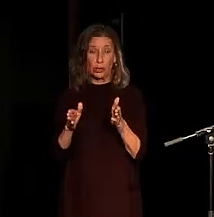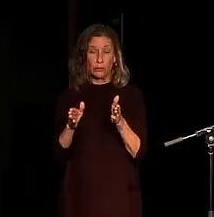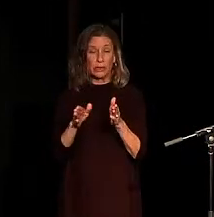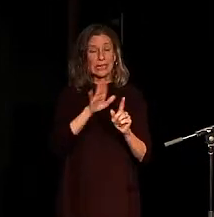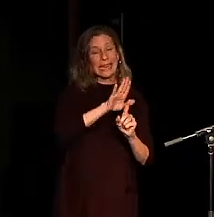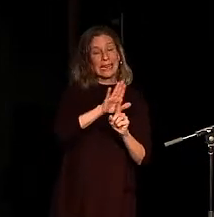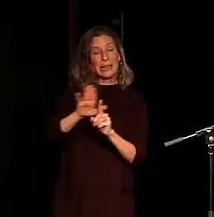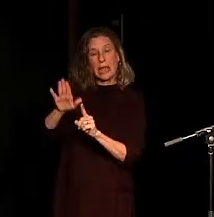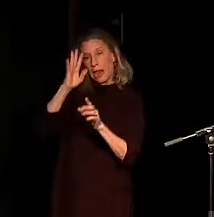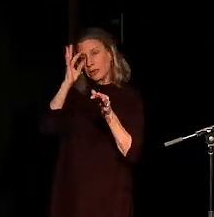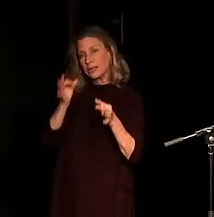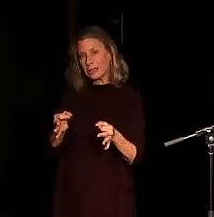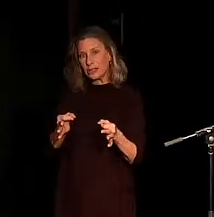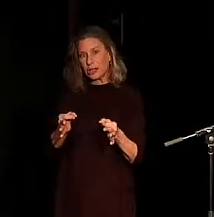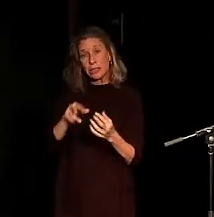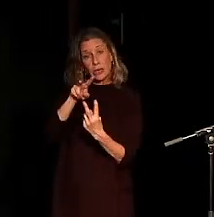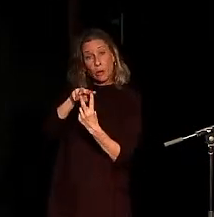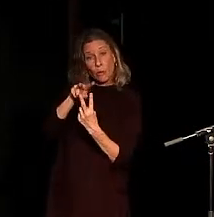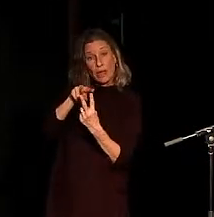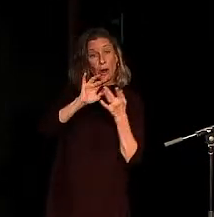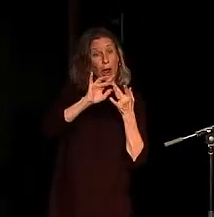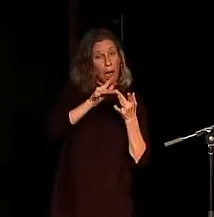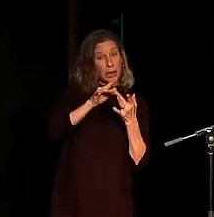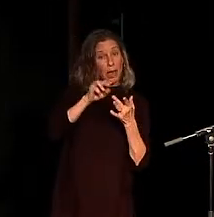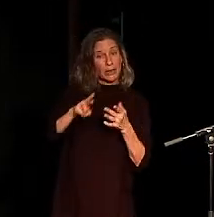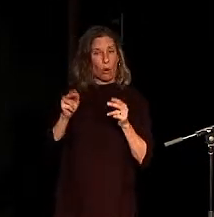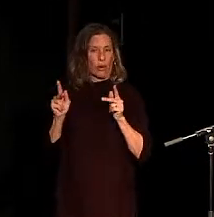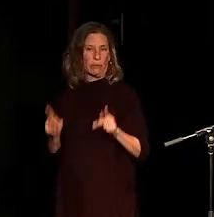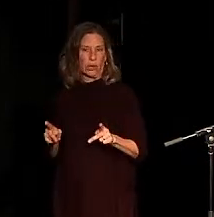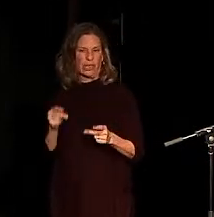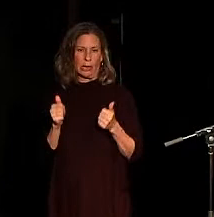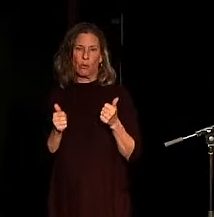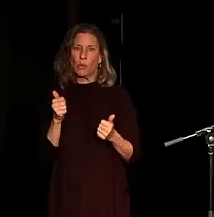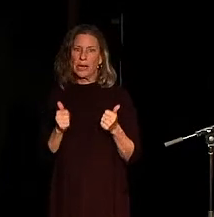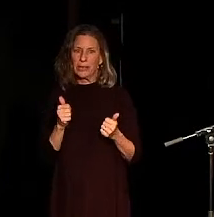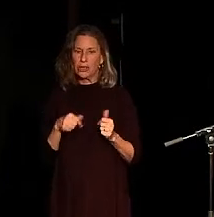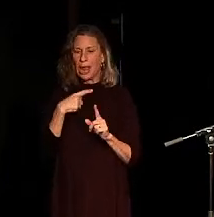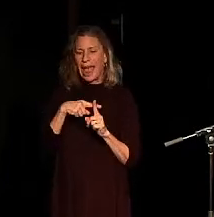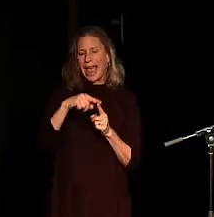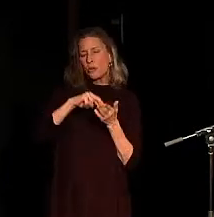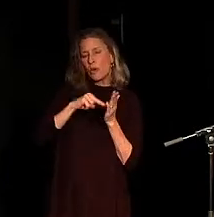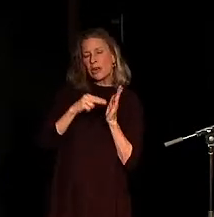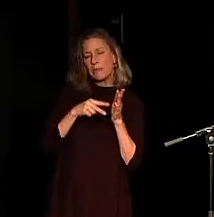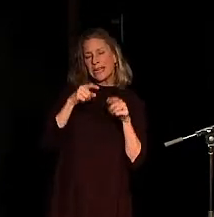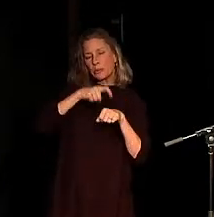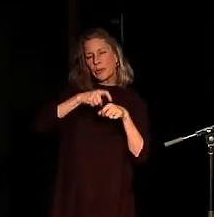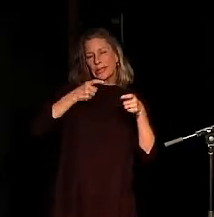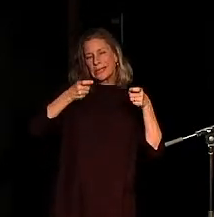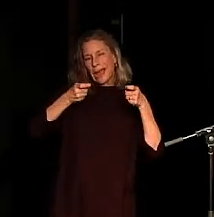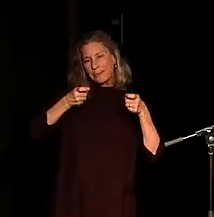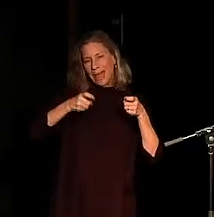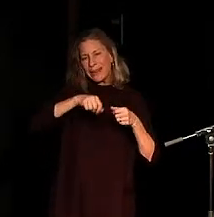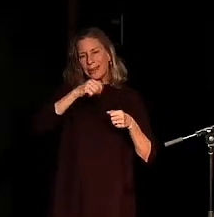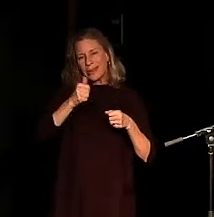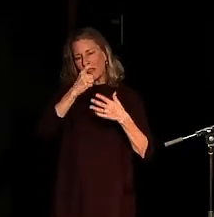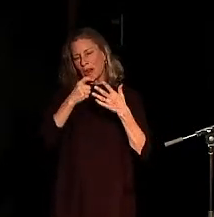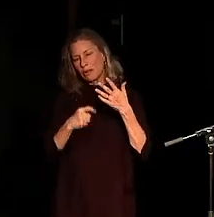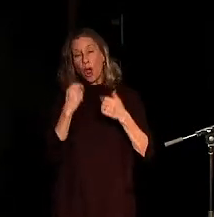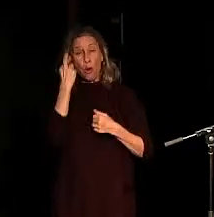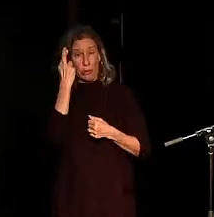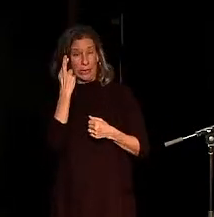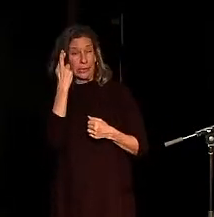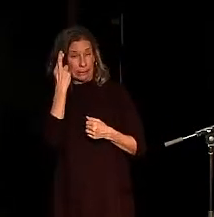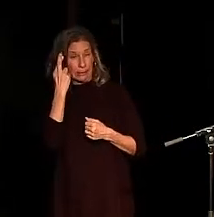their decisions to whether or not to take an online course or what it means in terms of time management and other considerations. And